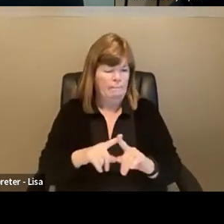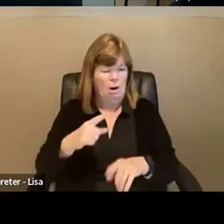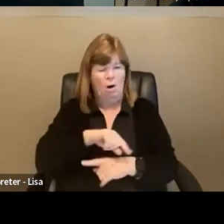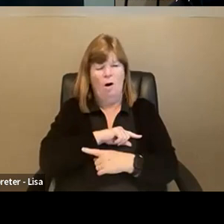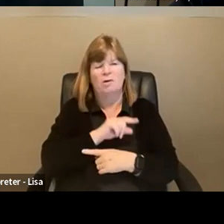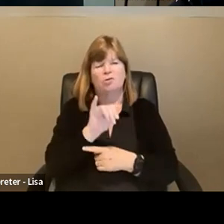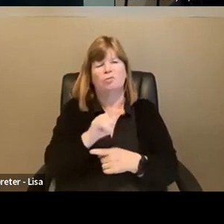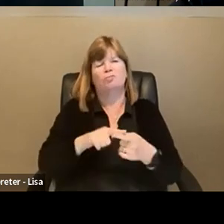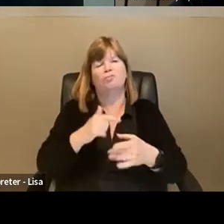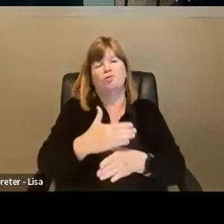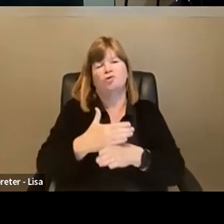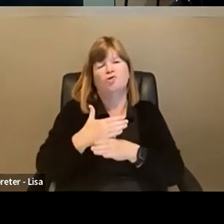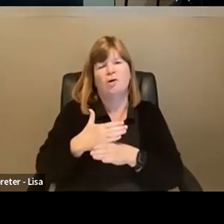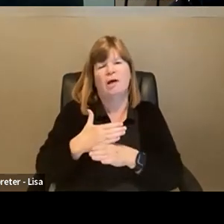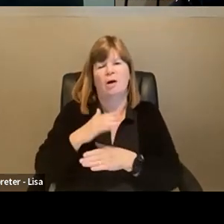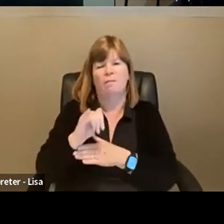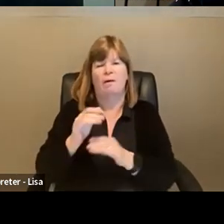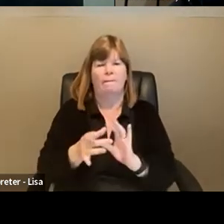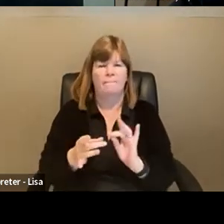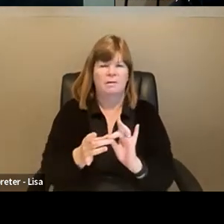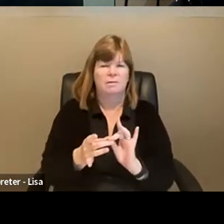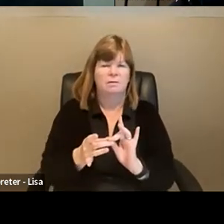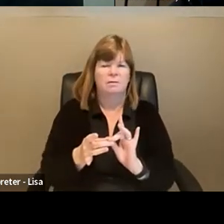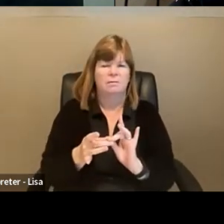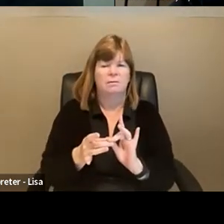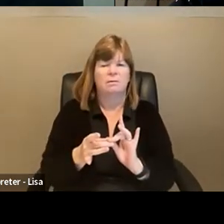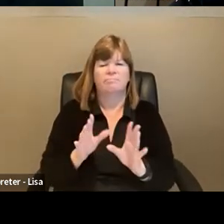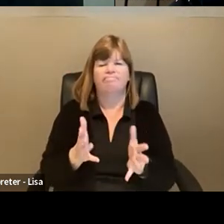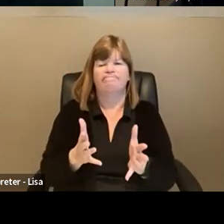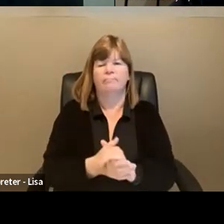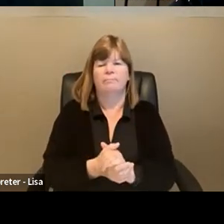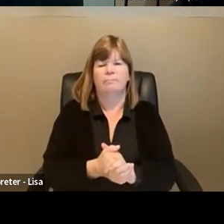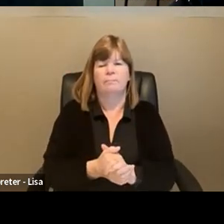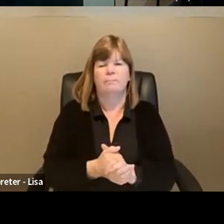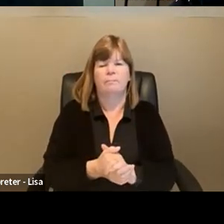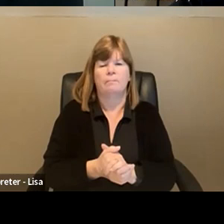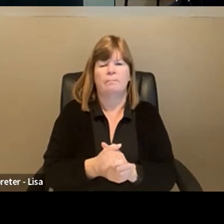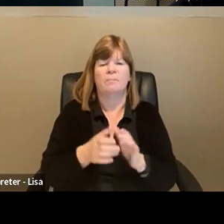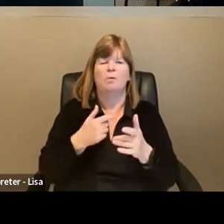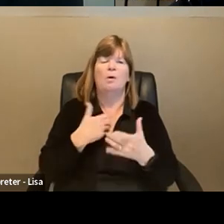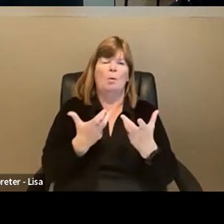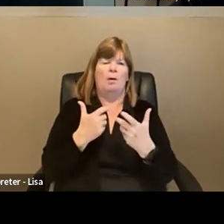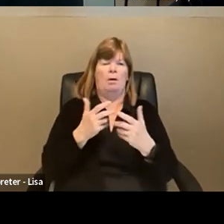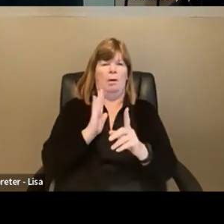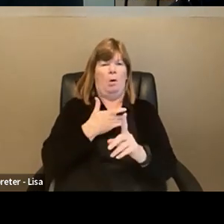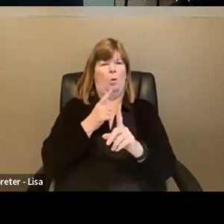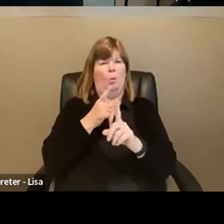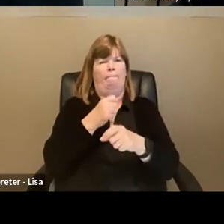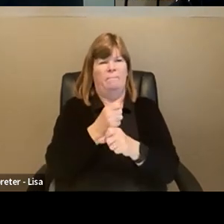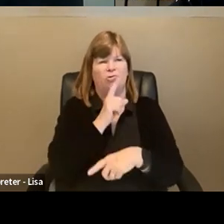share that message, but trying to make sure that there